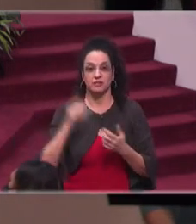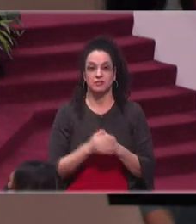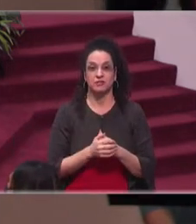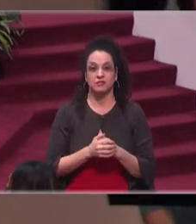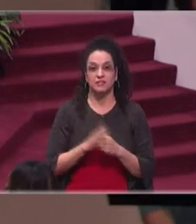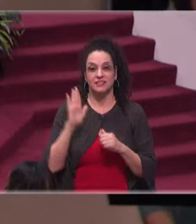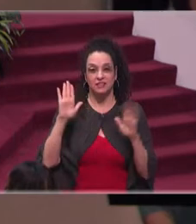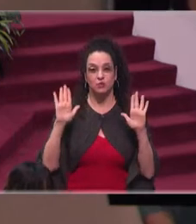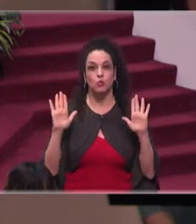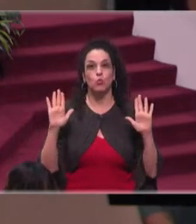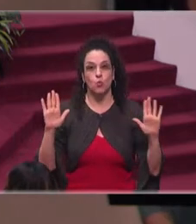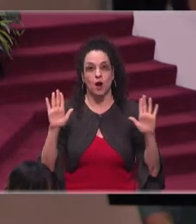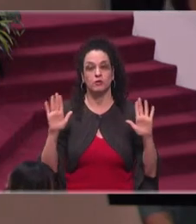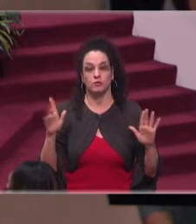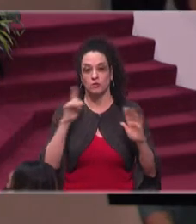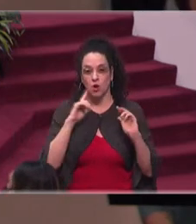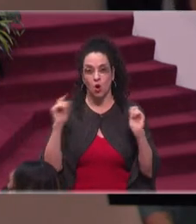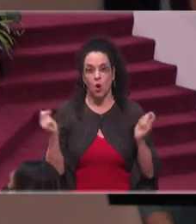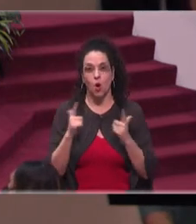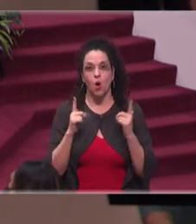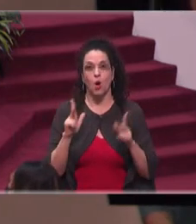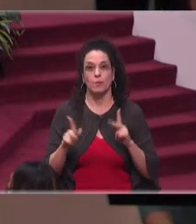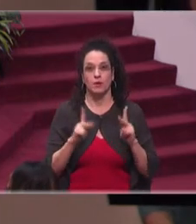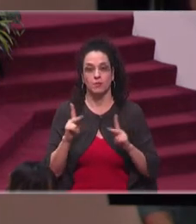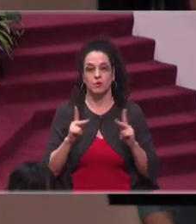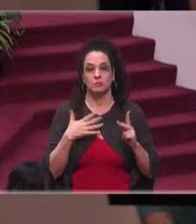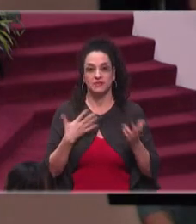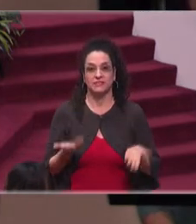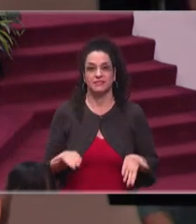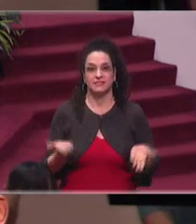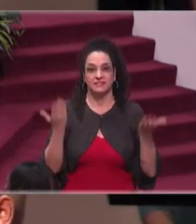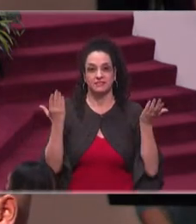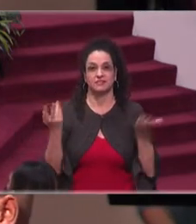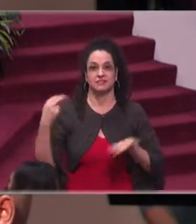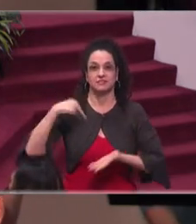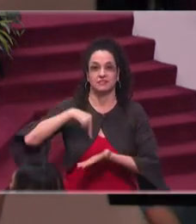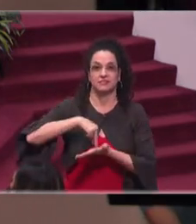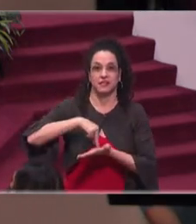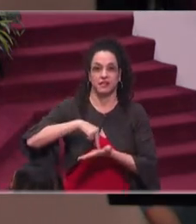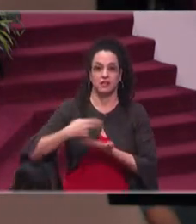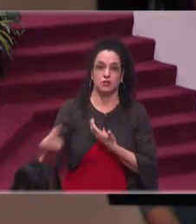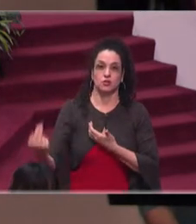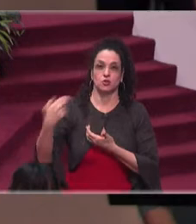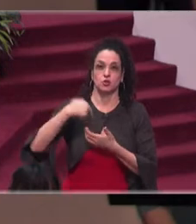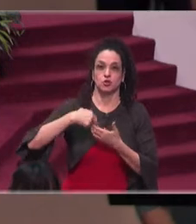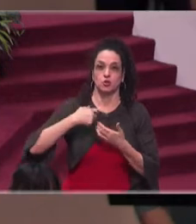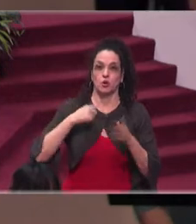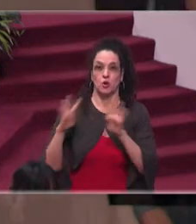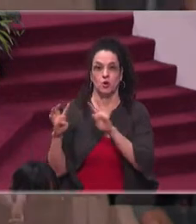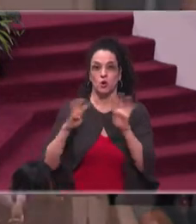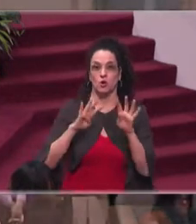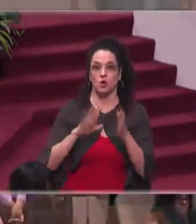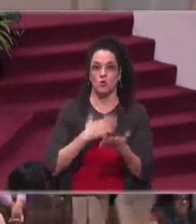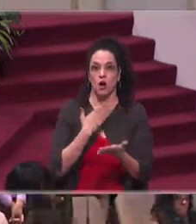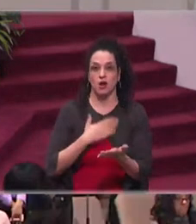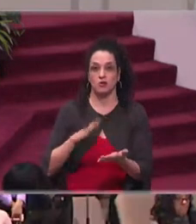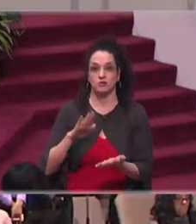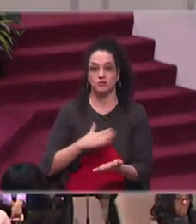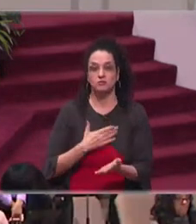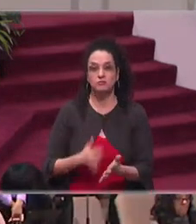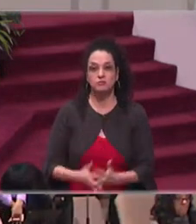his wonders among all peoples. Please remain standing now and join with our choir in our opening hymn.